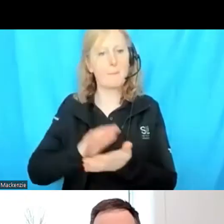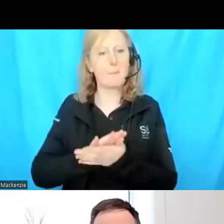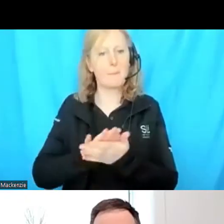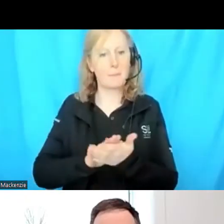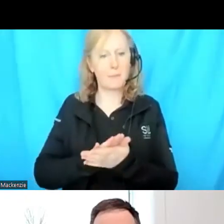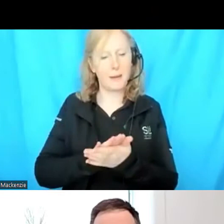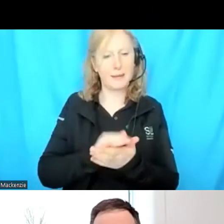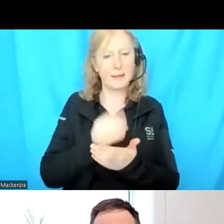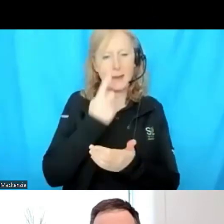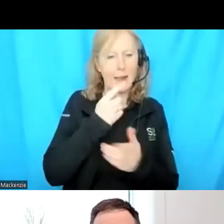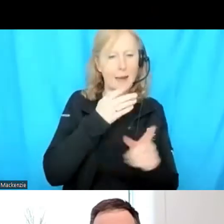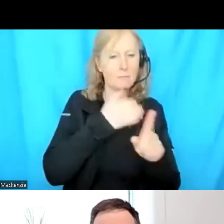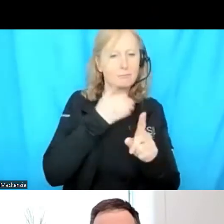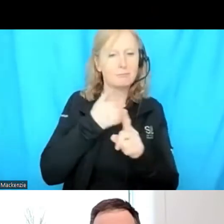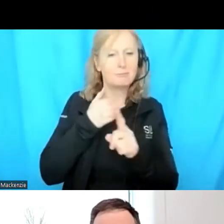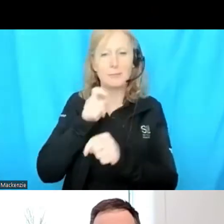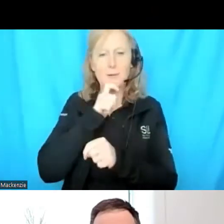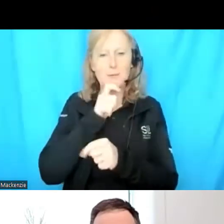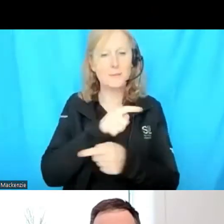to identify you with.